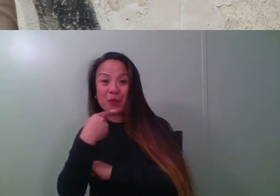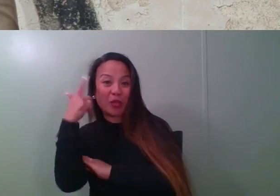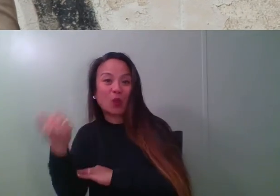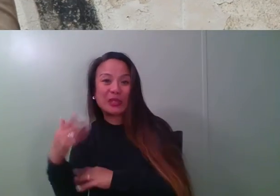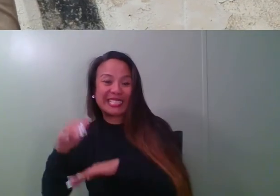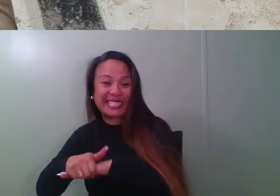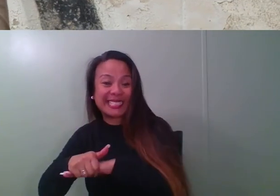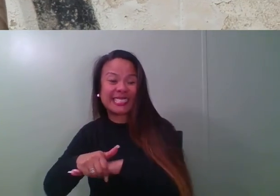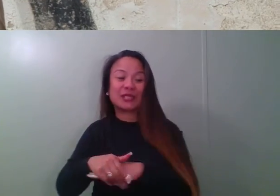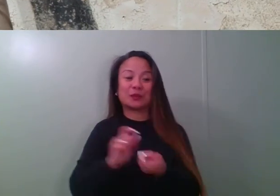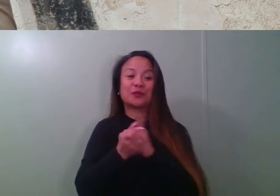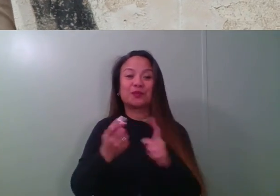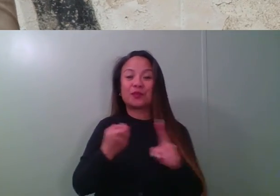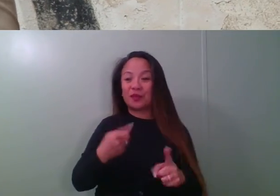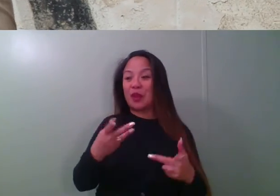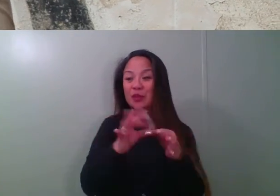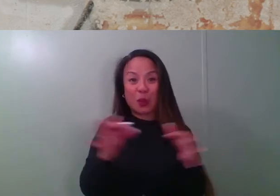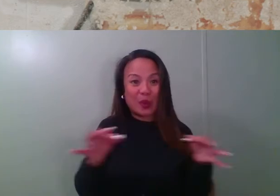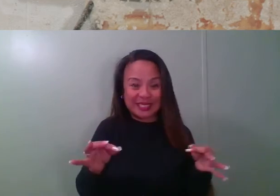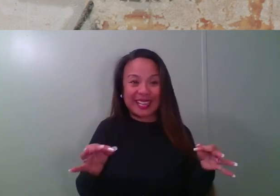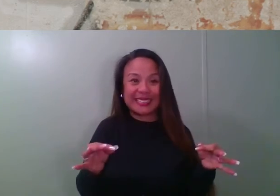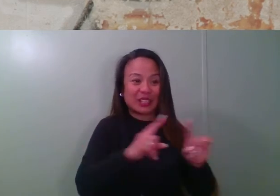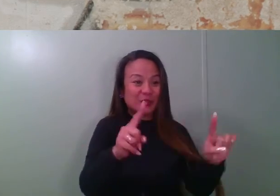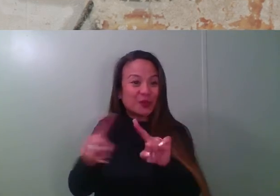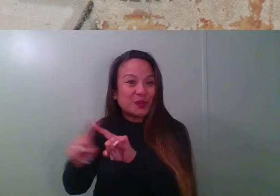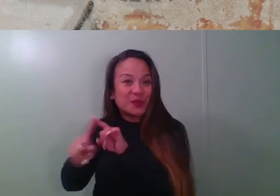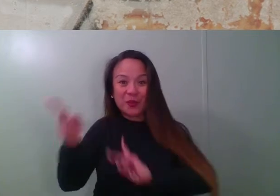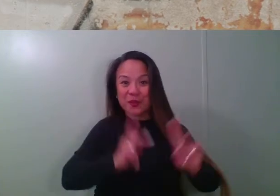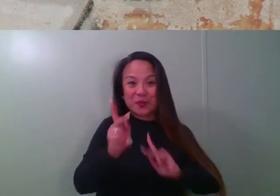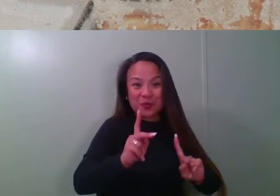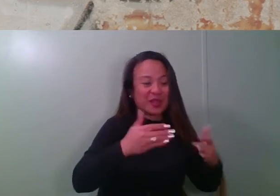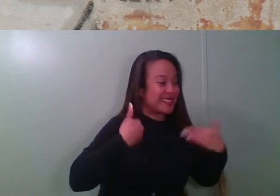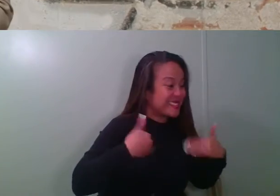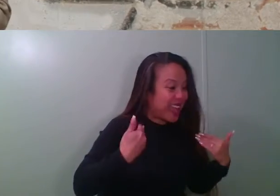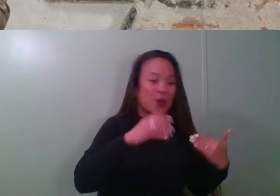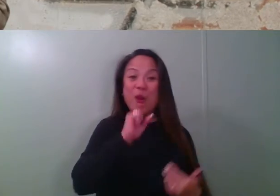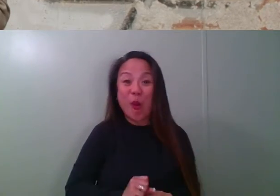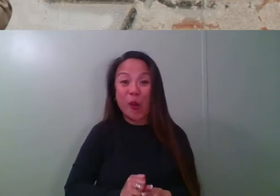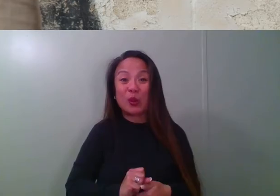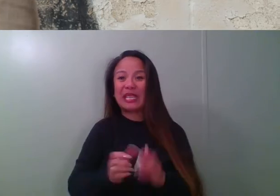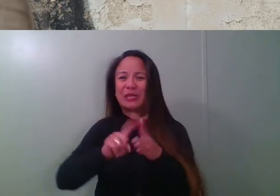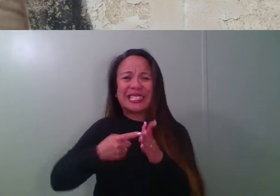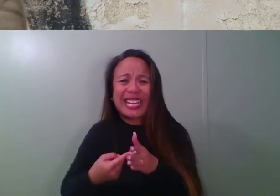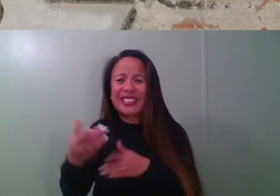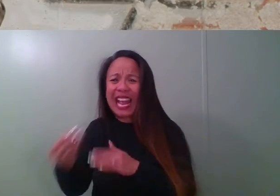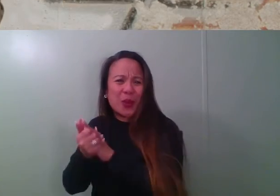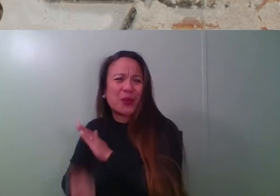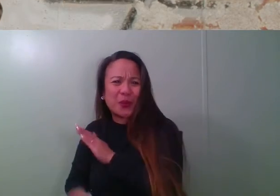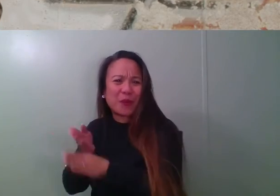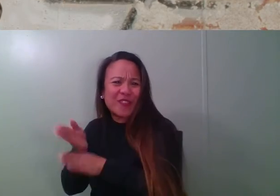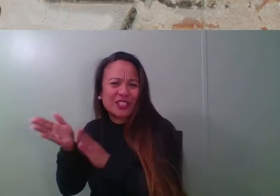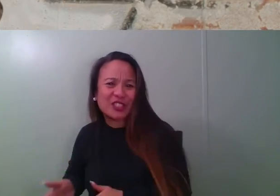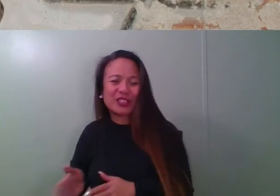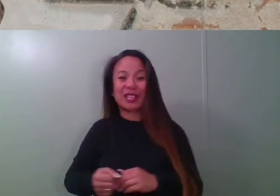a beautiful celebration of arts and storytelling that brings together a diverse community of people, young, old,